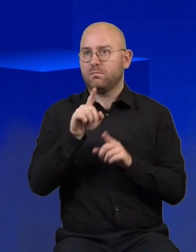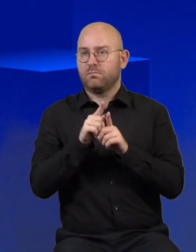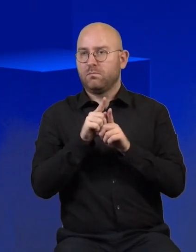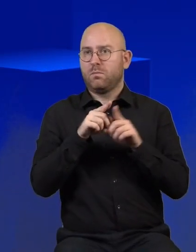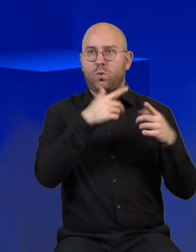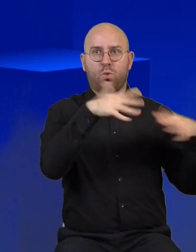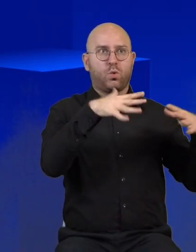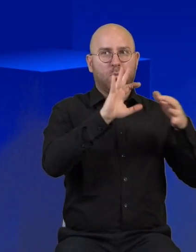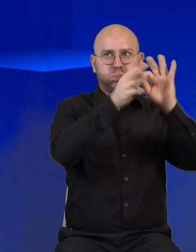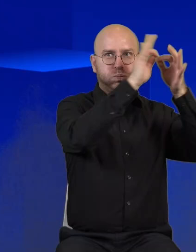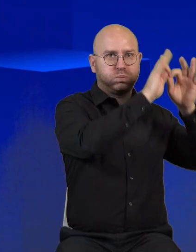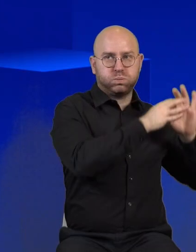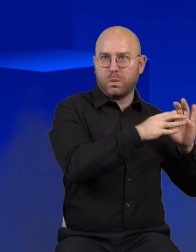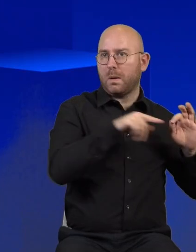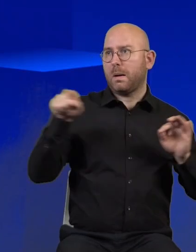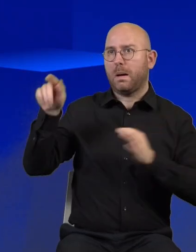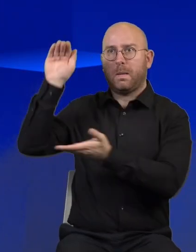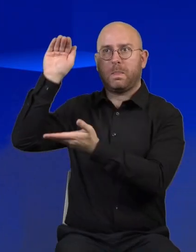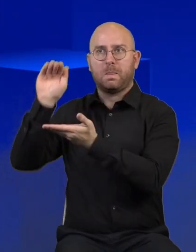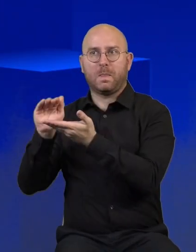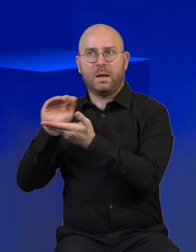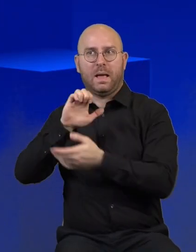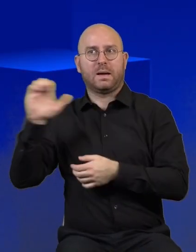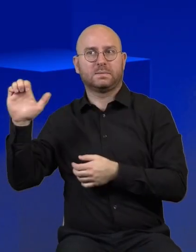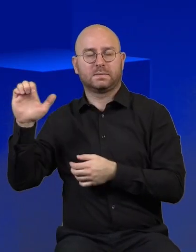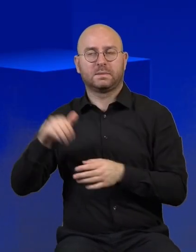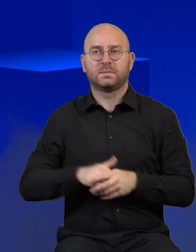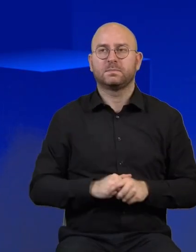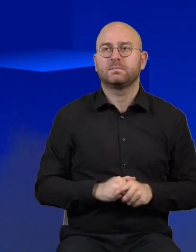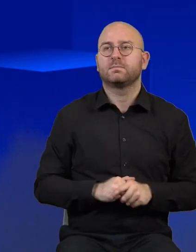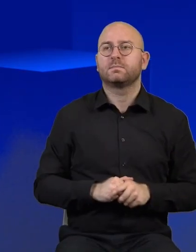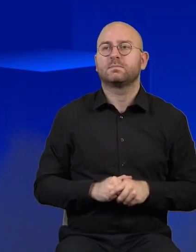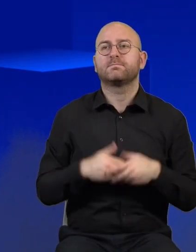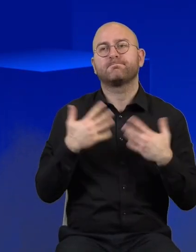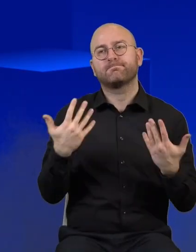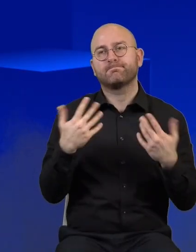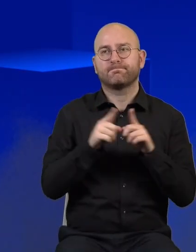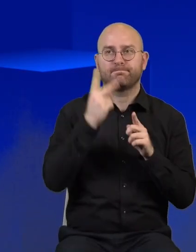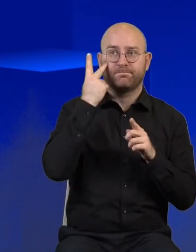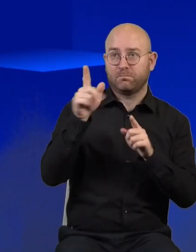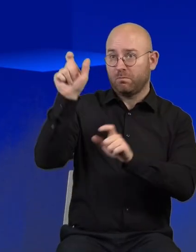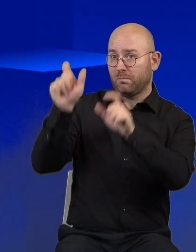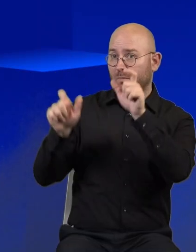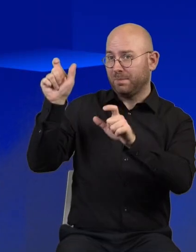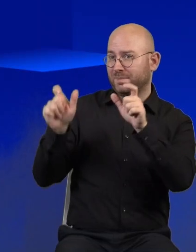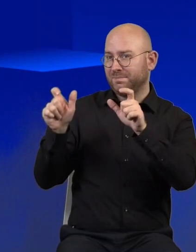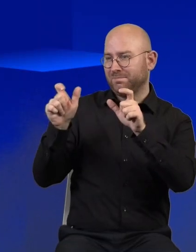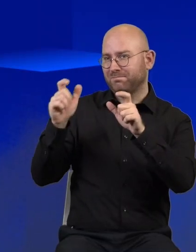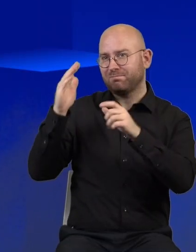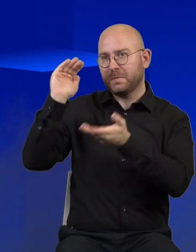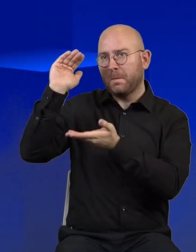justify it. Also, road performance remains low in some eastern member states, again, and in